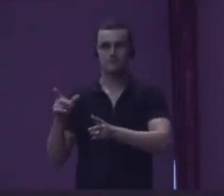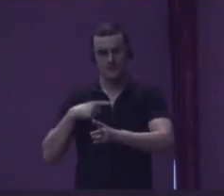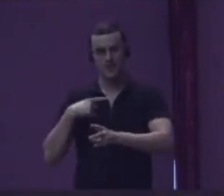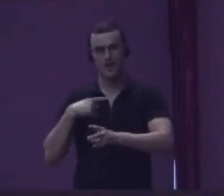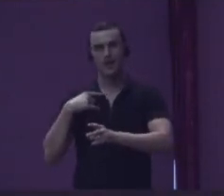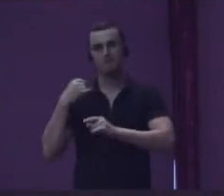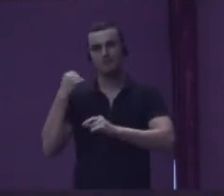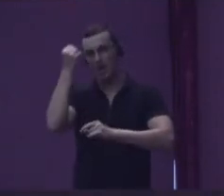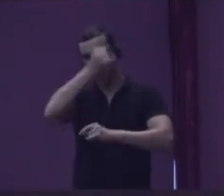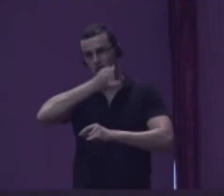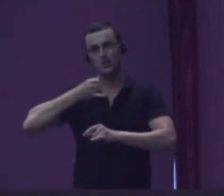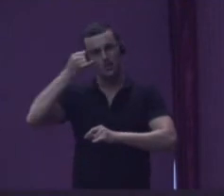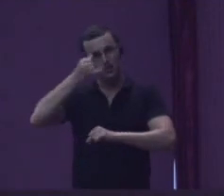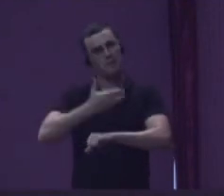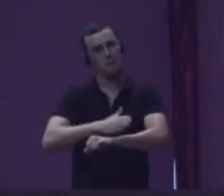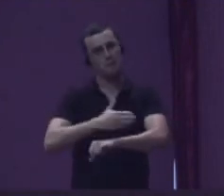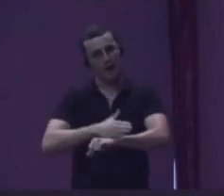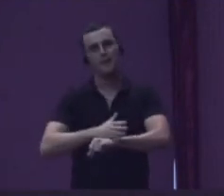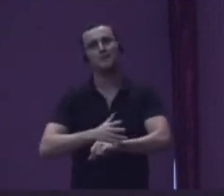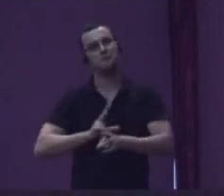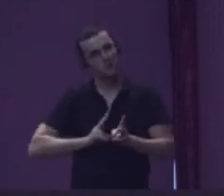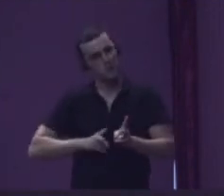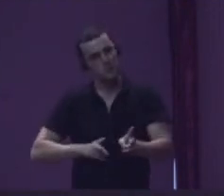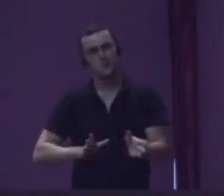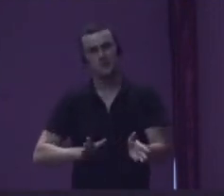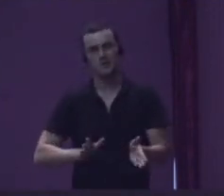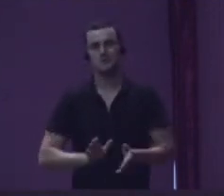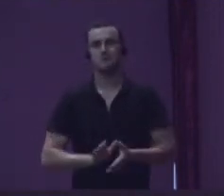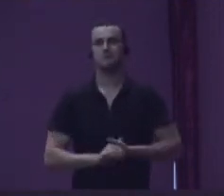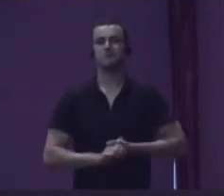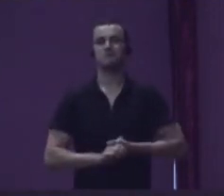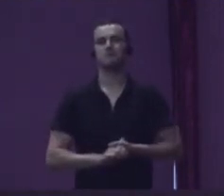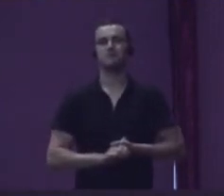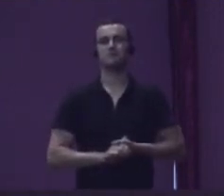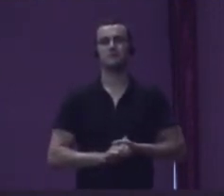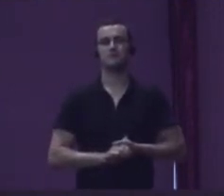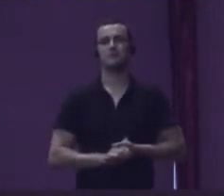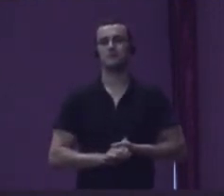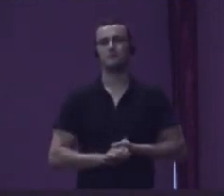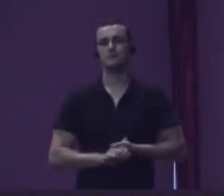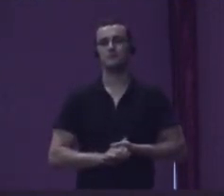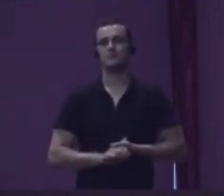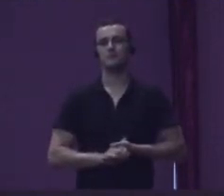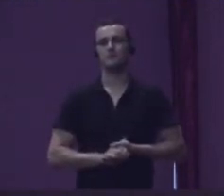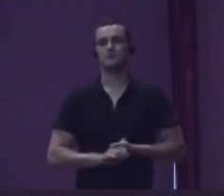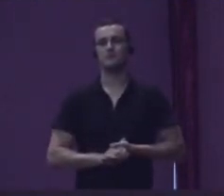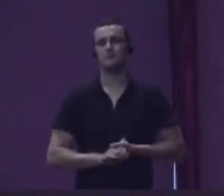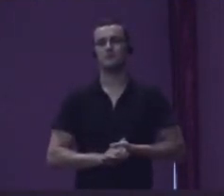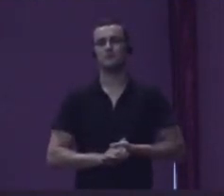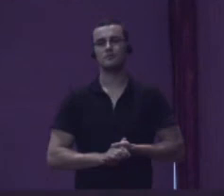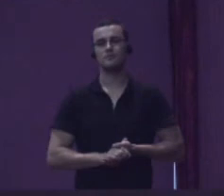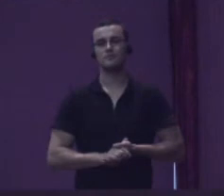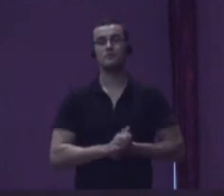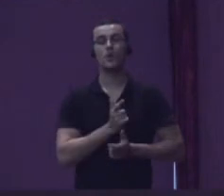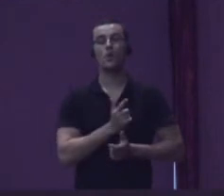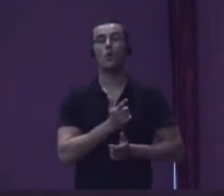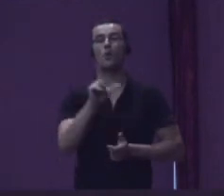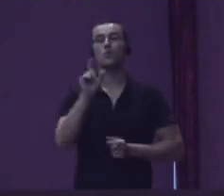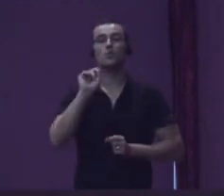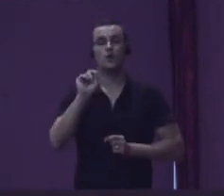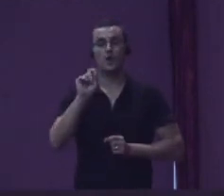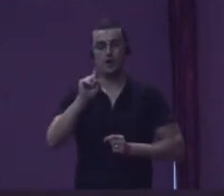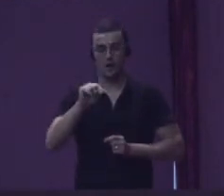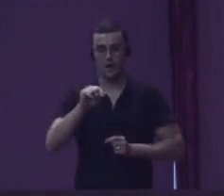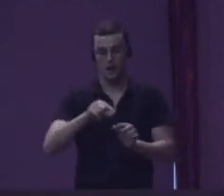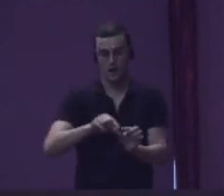medical system. Another one was using a tape measure to measure the